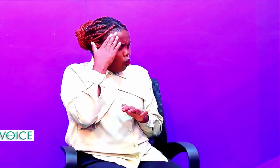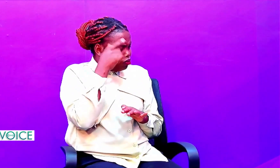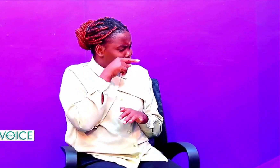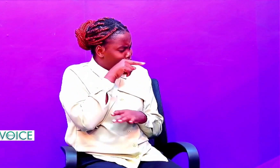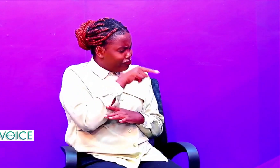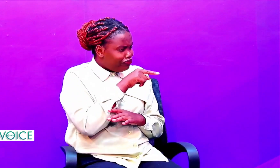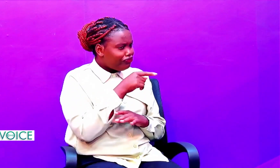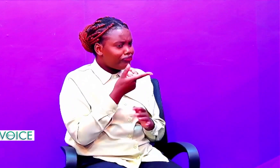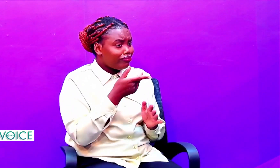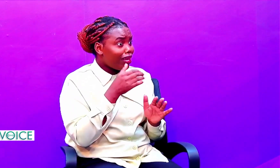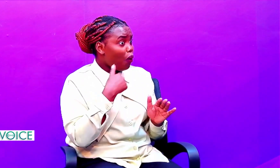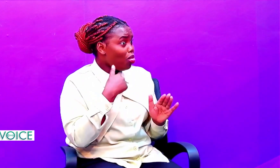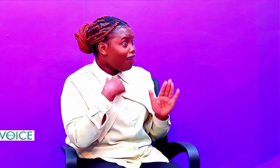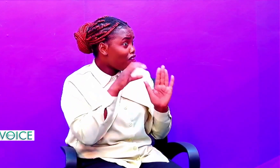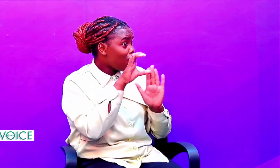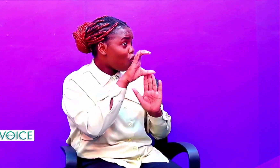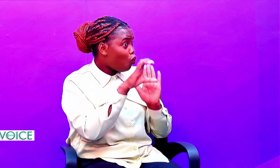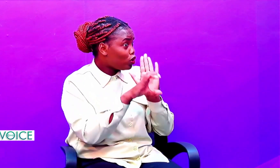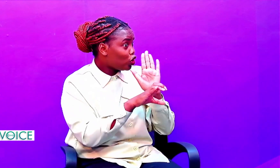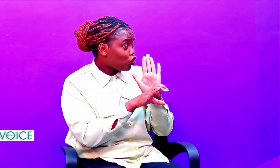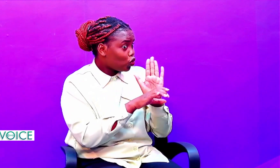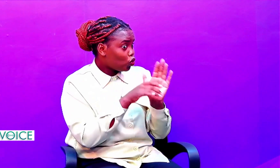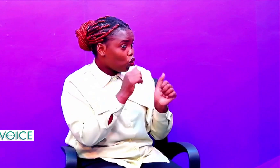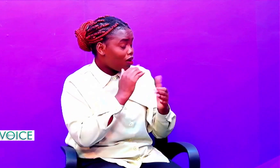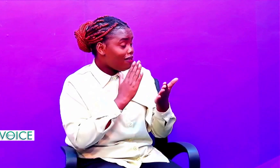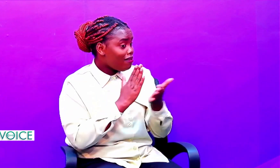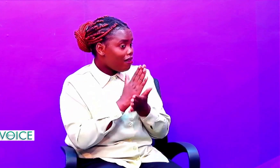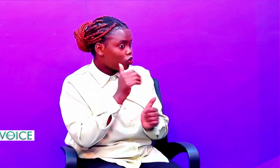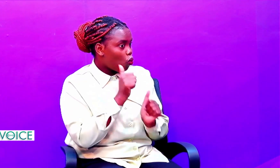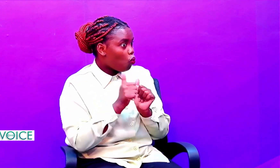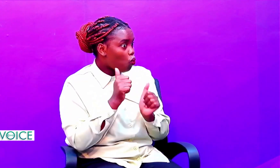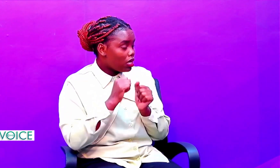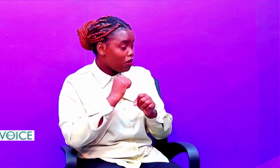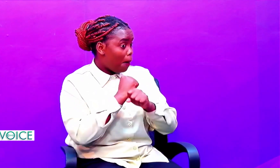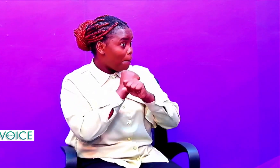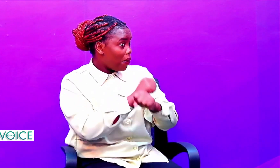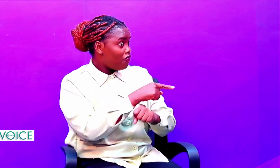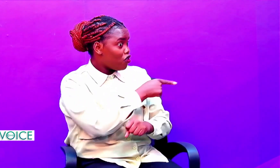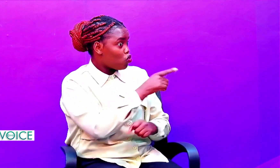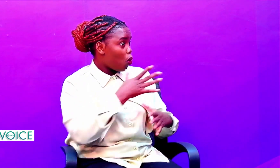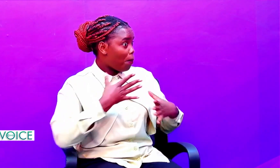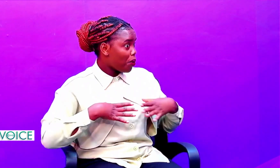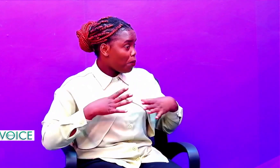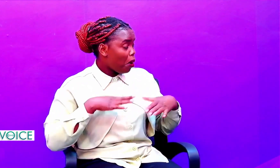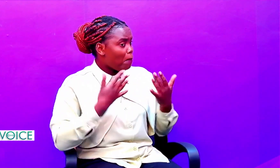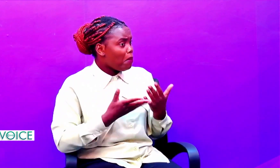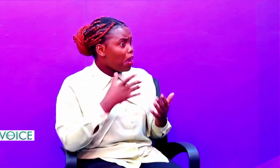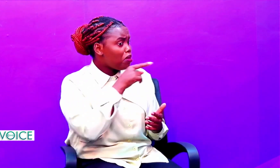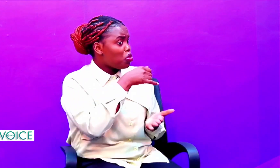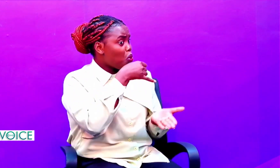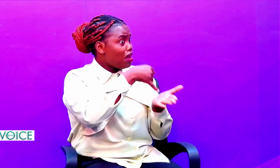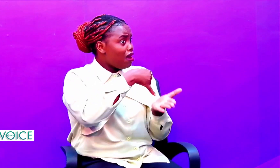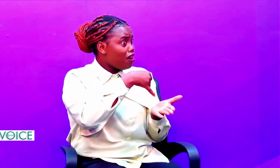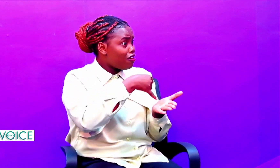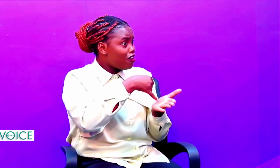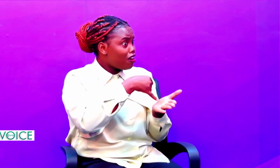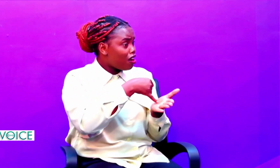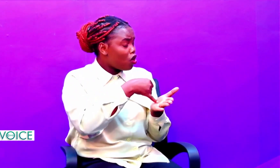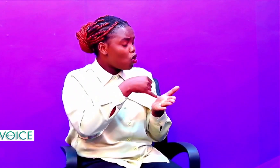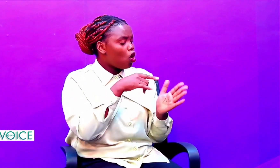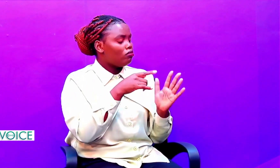first of all, before that, I want to know that we have a new constitution, a new bill that protects,